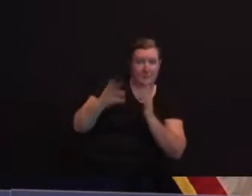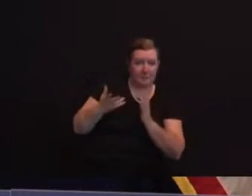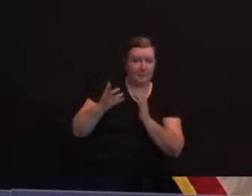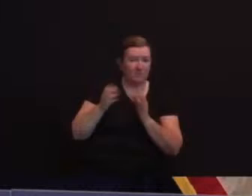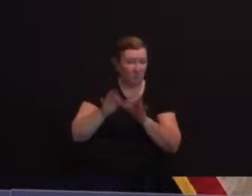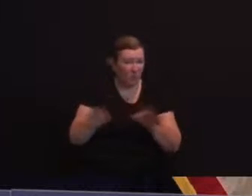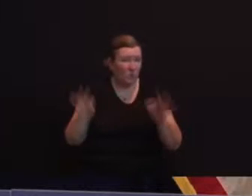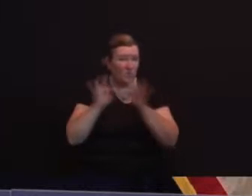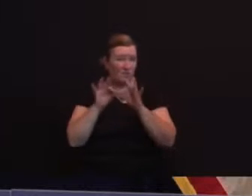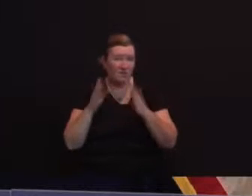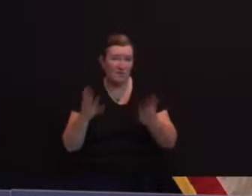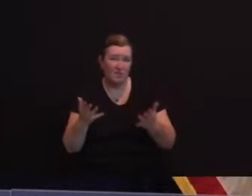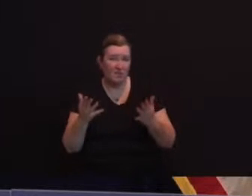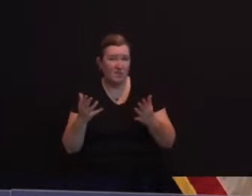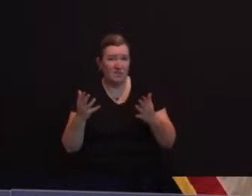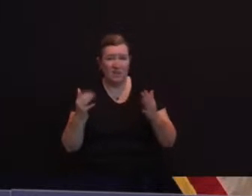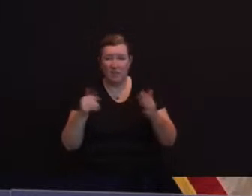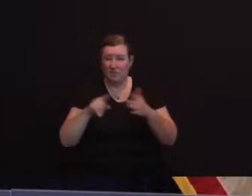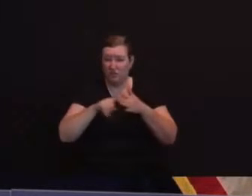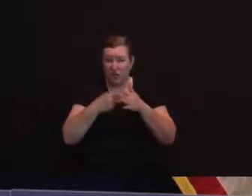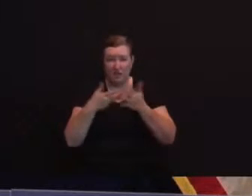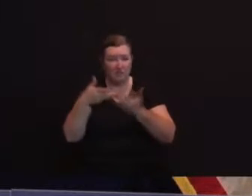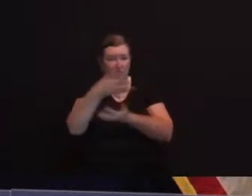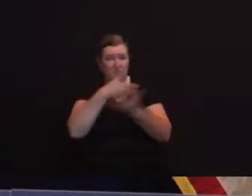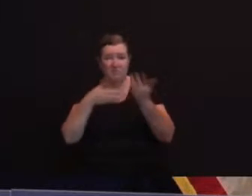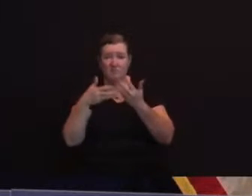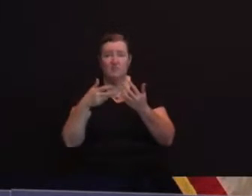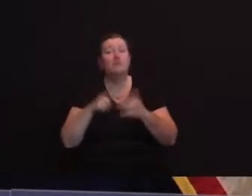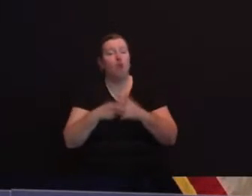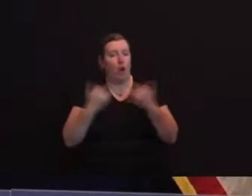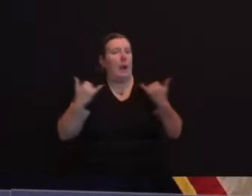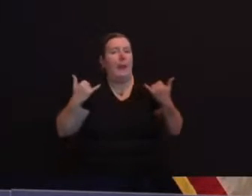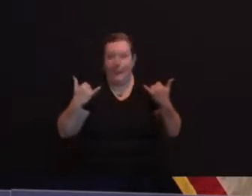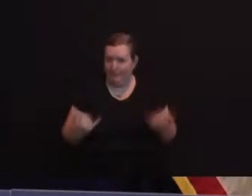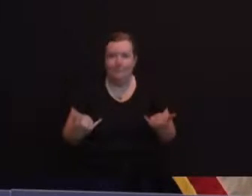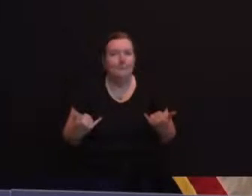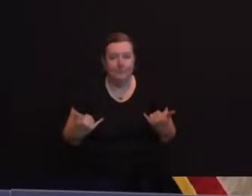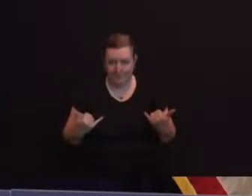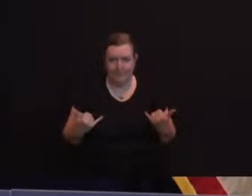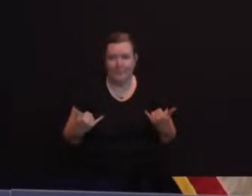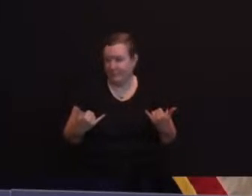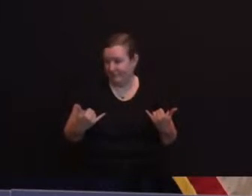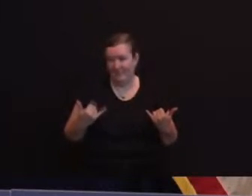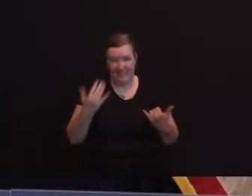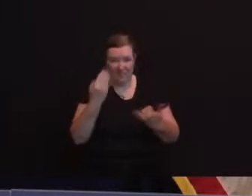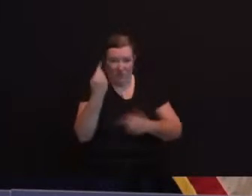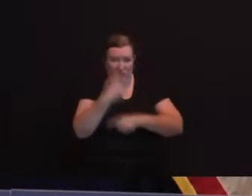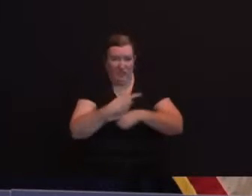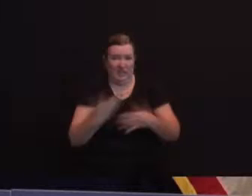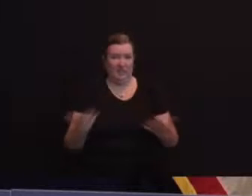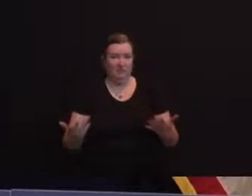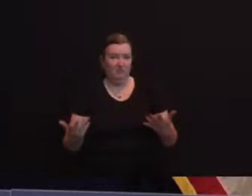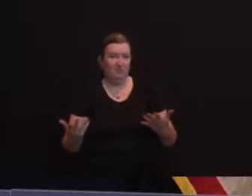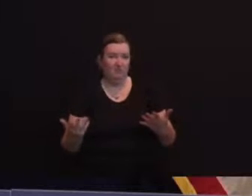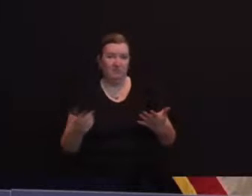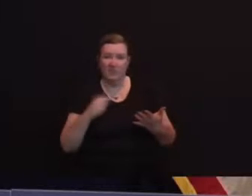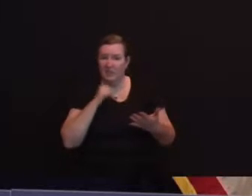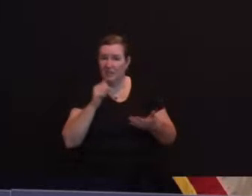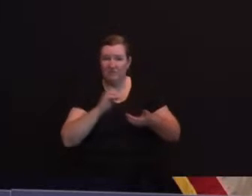today. Guests should avoid direct contact, including handshakes and hugs, with others outside their